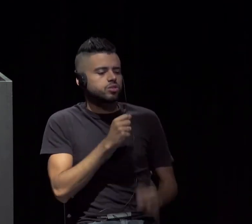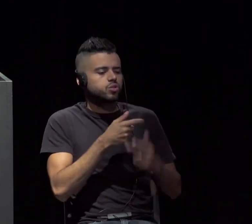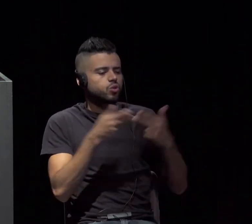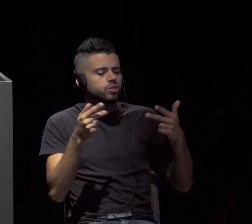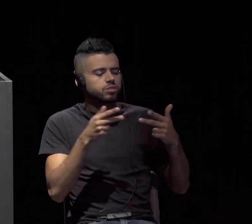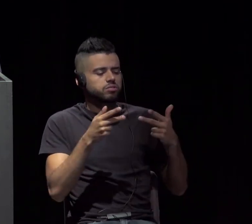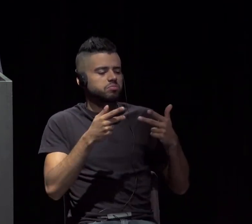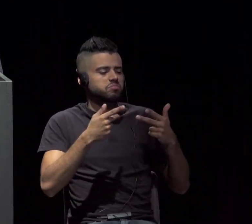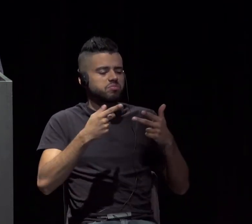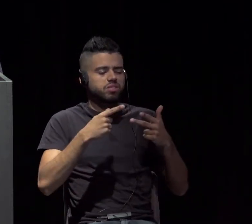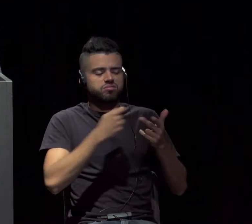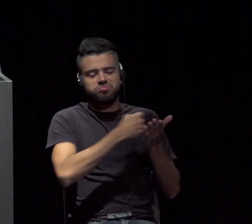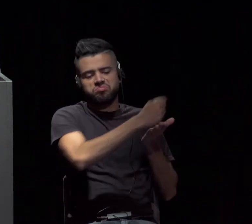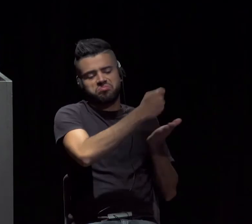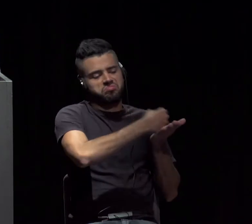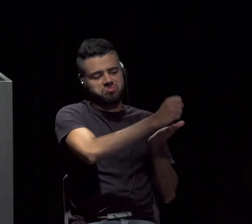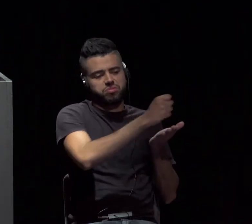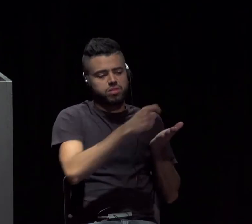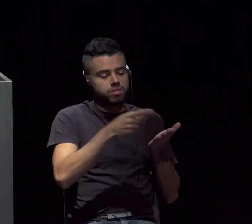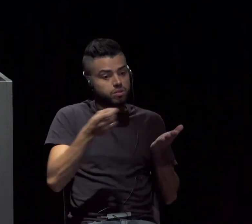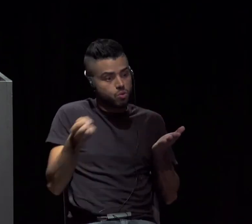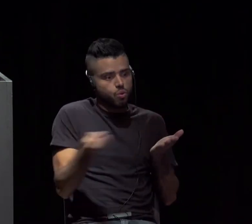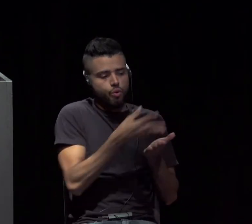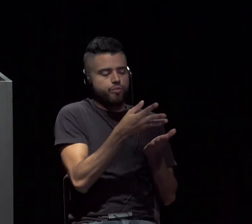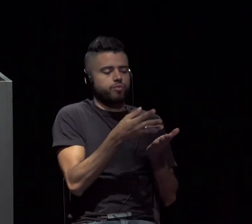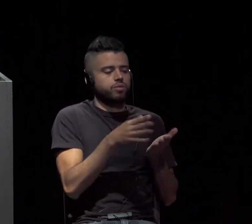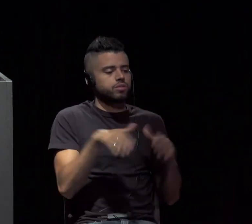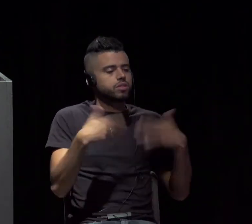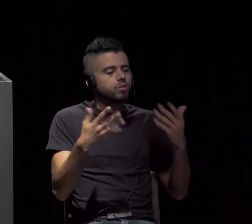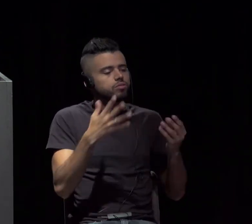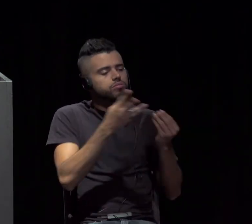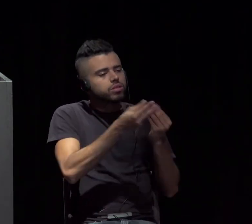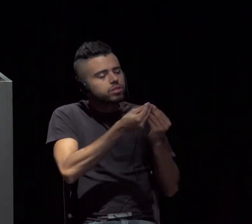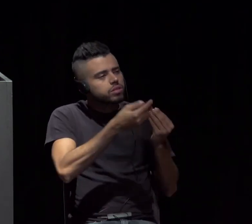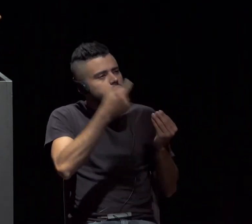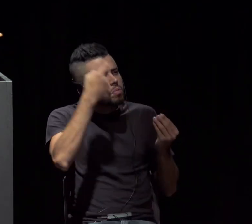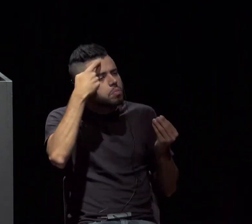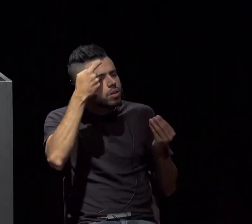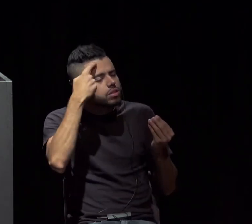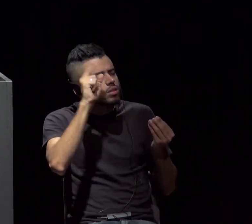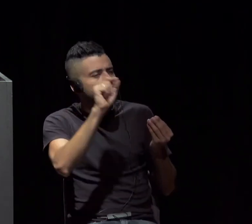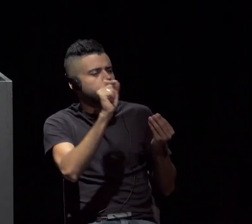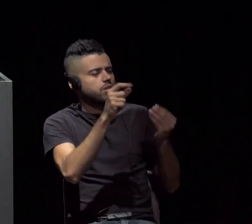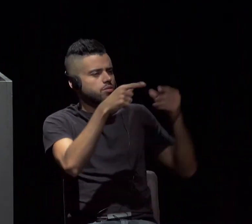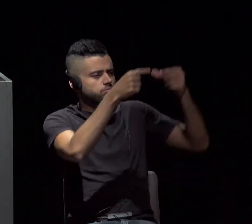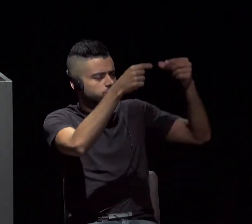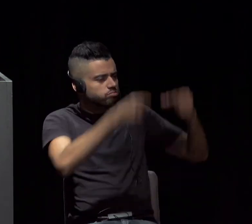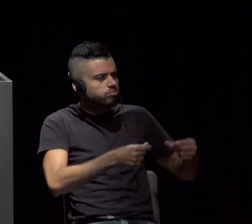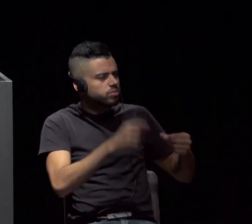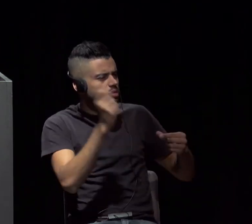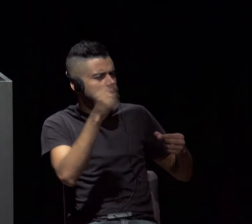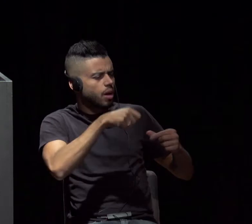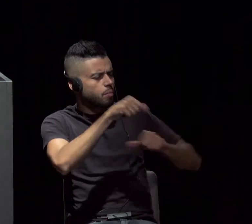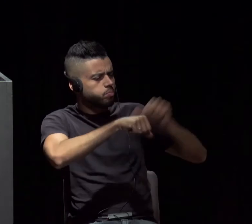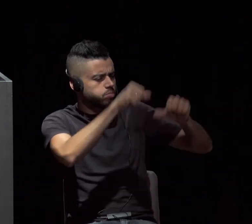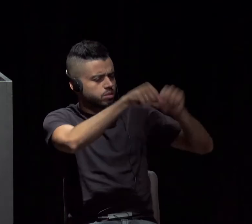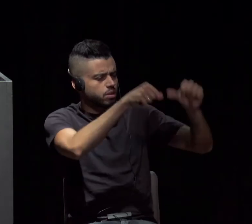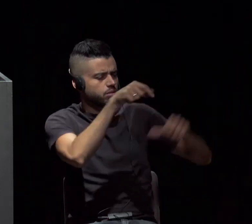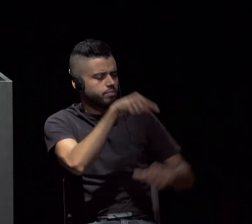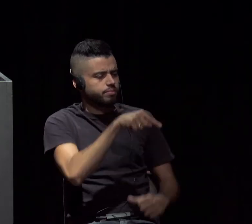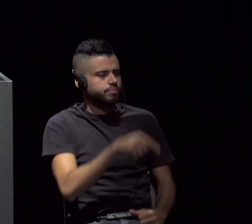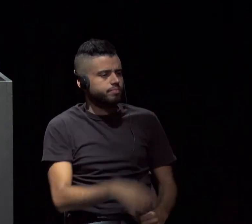fundamentally rethink the ontology of sculptural objecthood. Consider, for instance, that